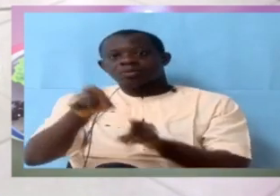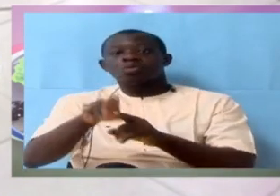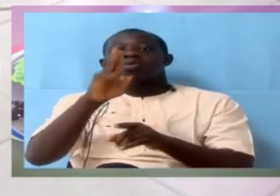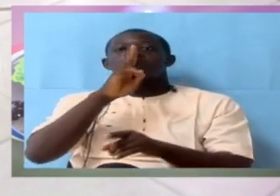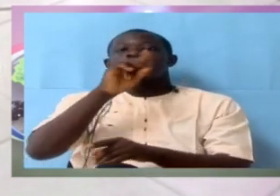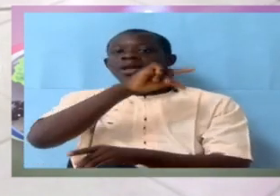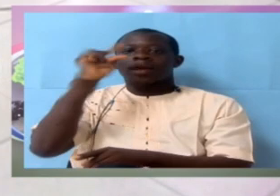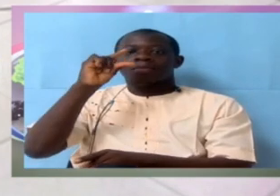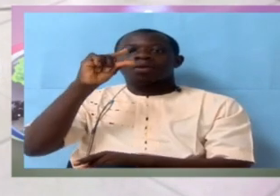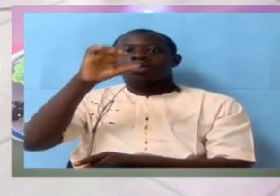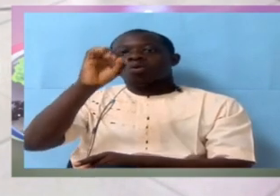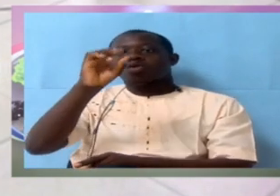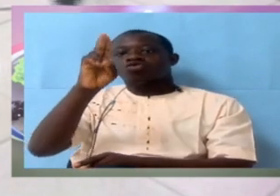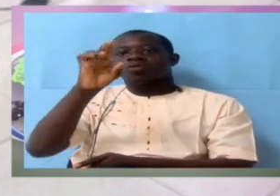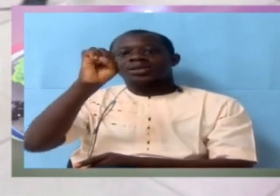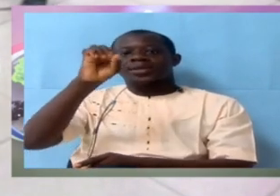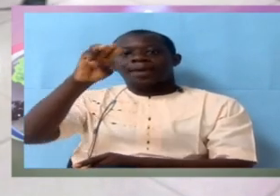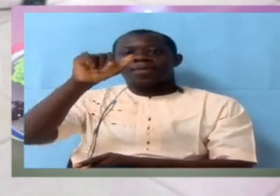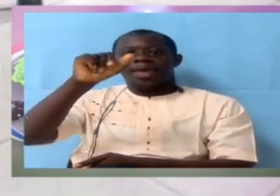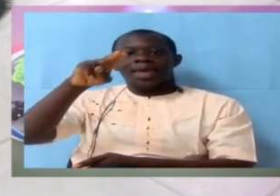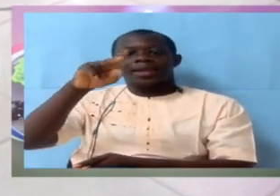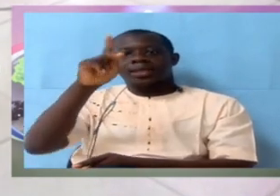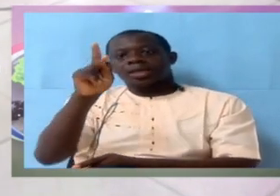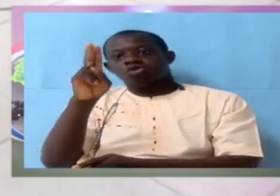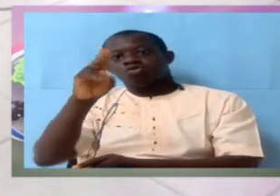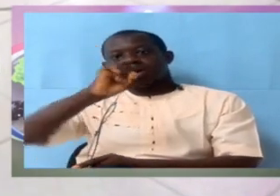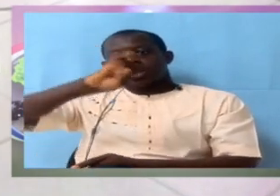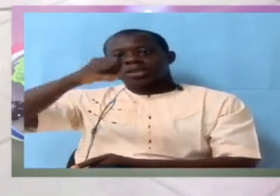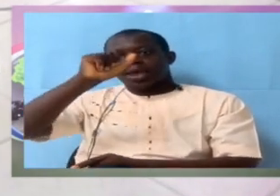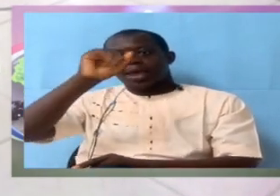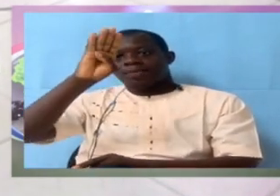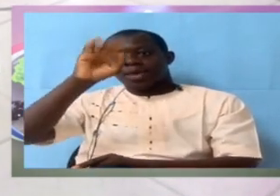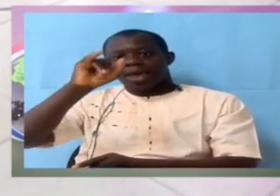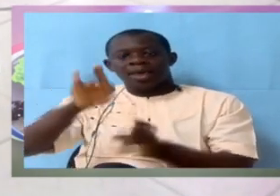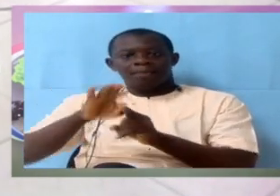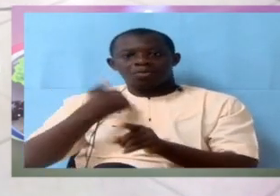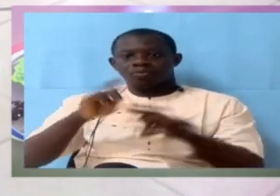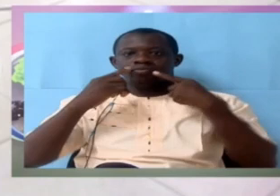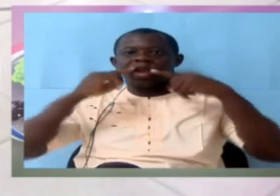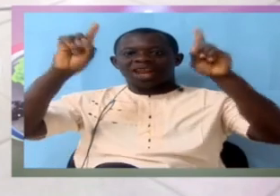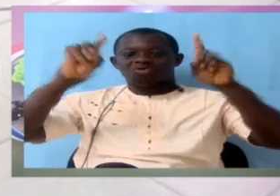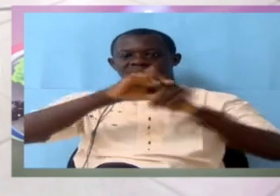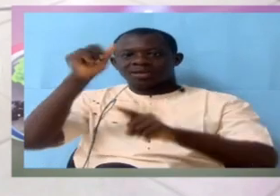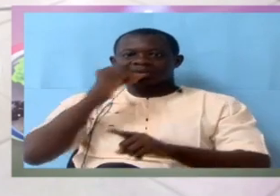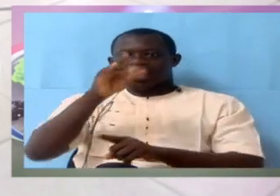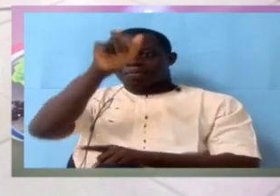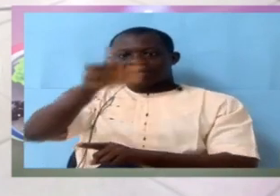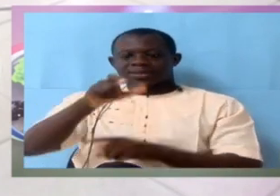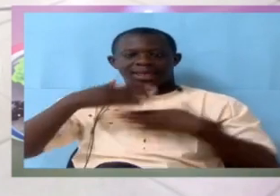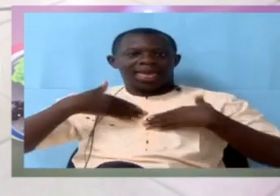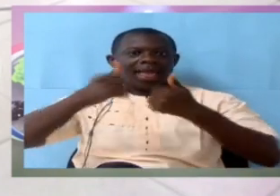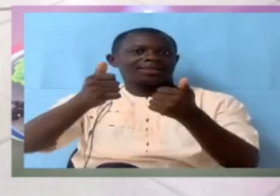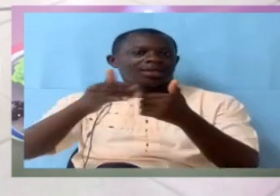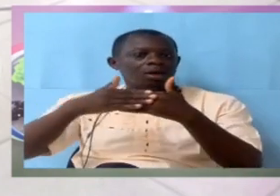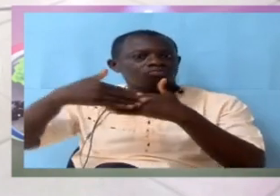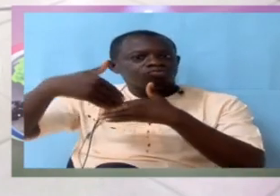Usman Kujabi. They declared that he has been cured, but when he left that place, in less than 2 weeks, he died.